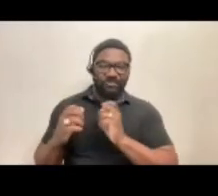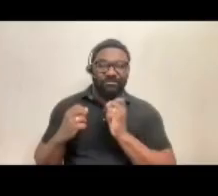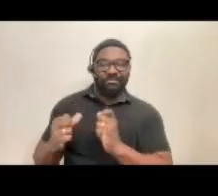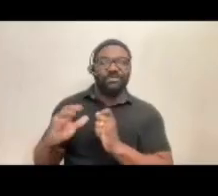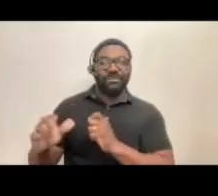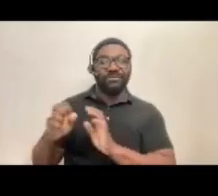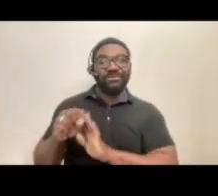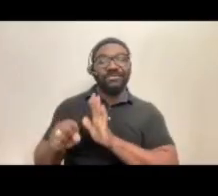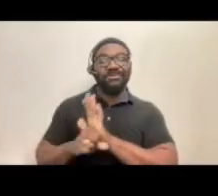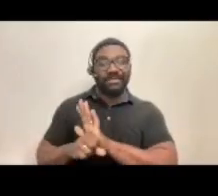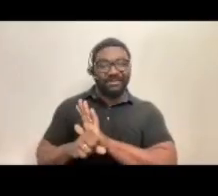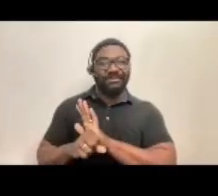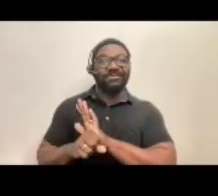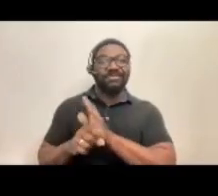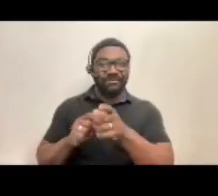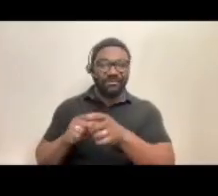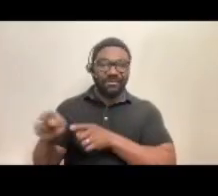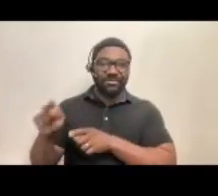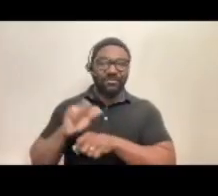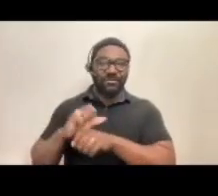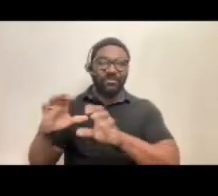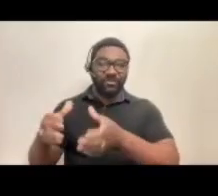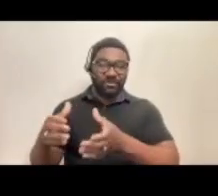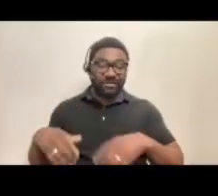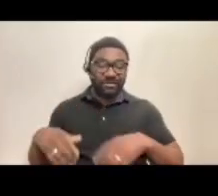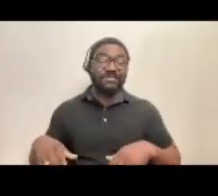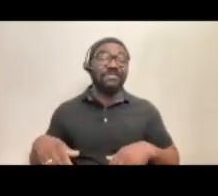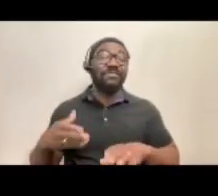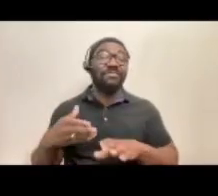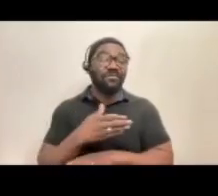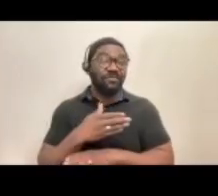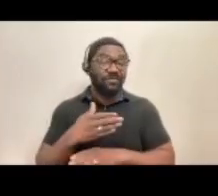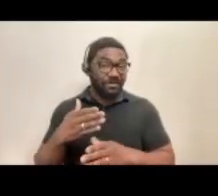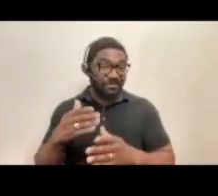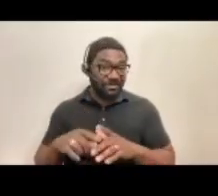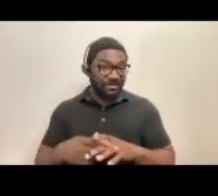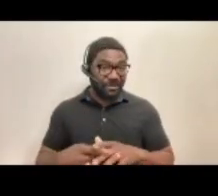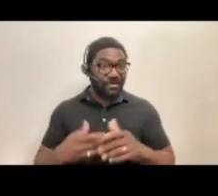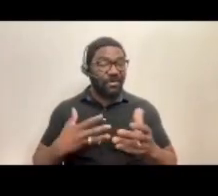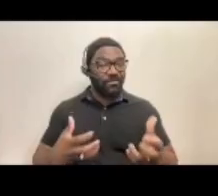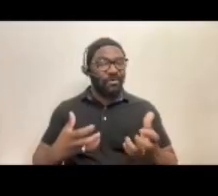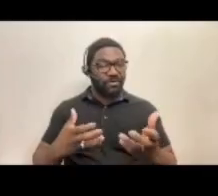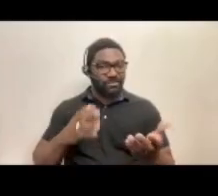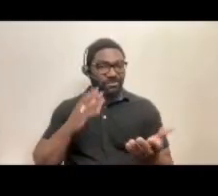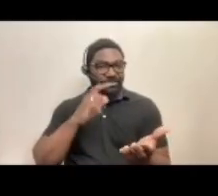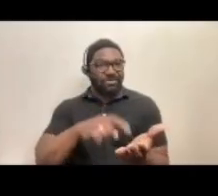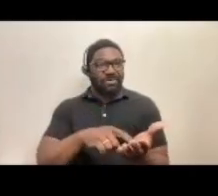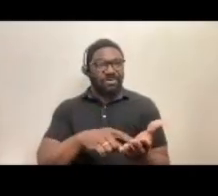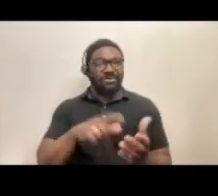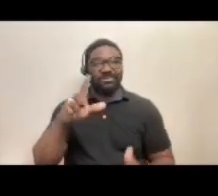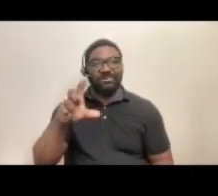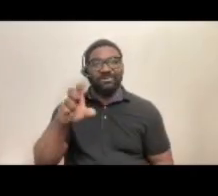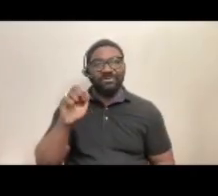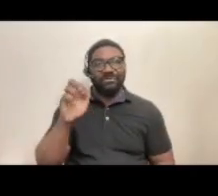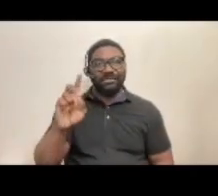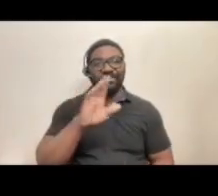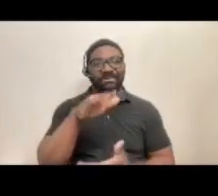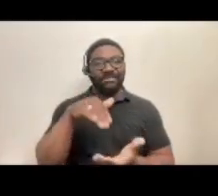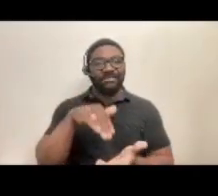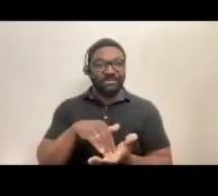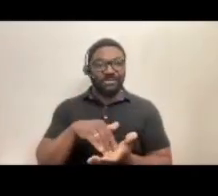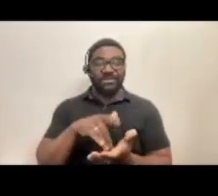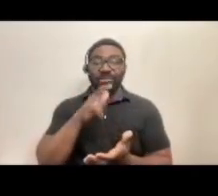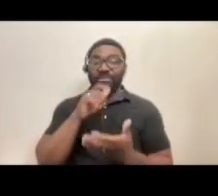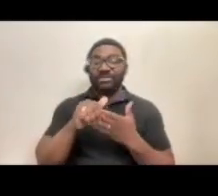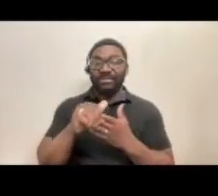professional workforce. So we've got a lot to get to, but before we begin, I want to acknowledge that the Lead Center is led by